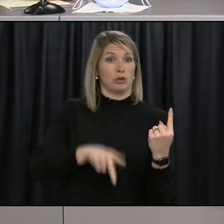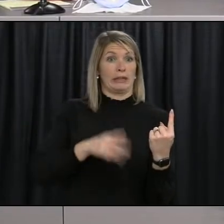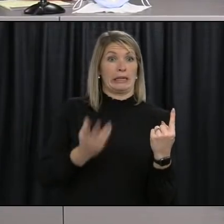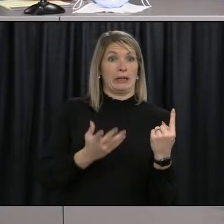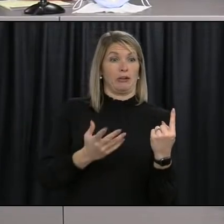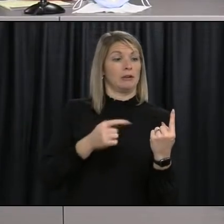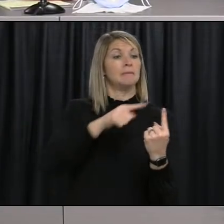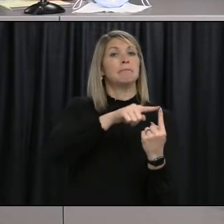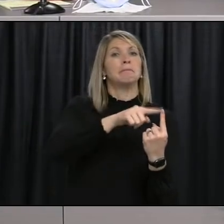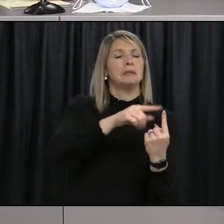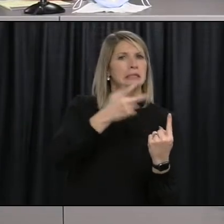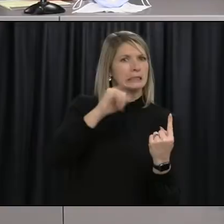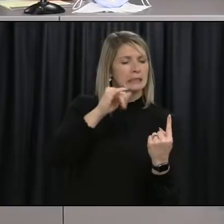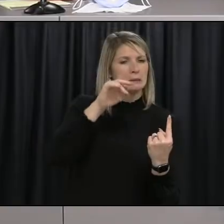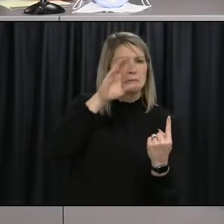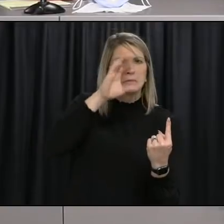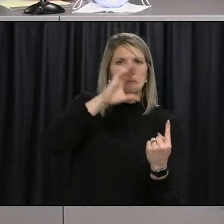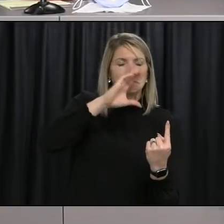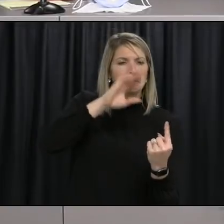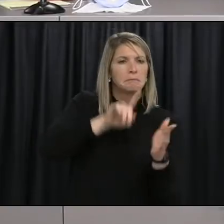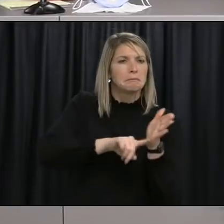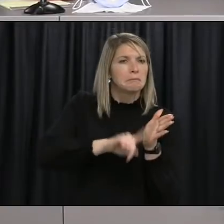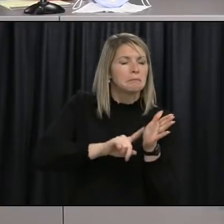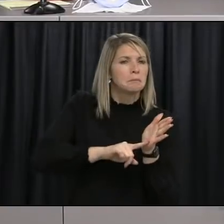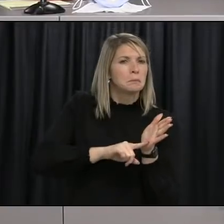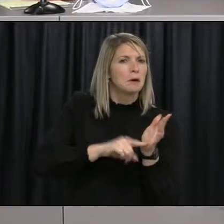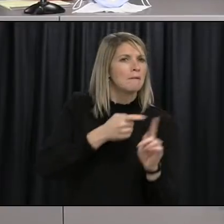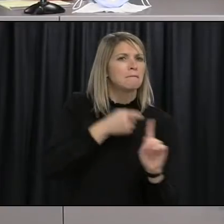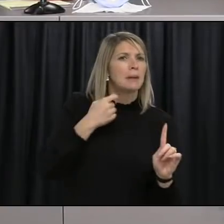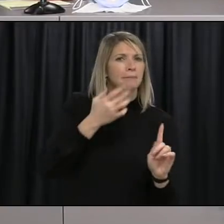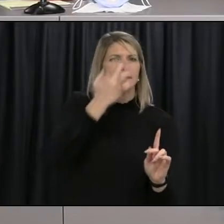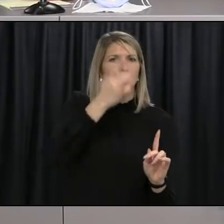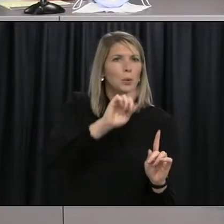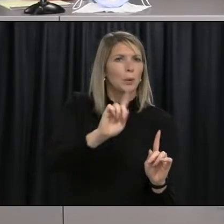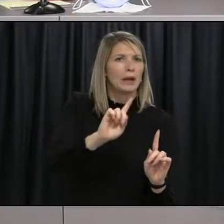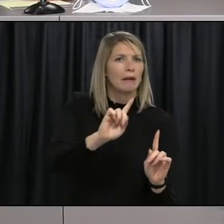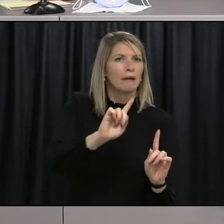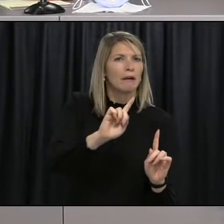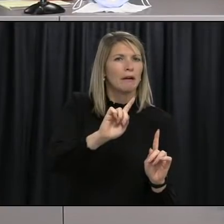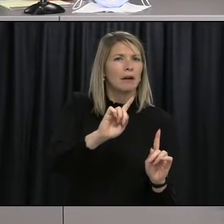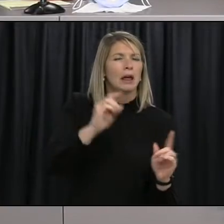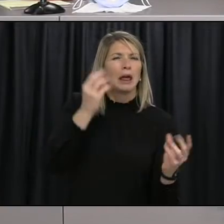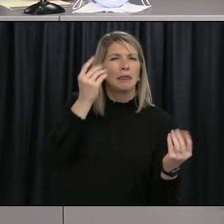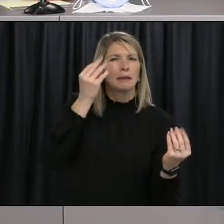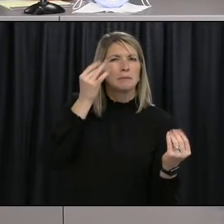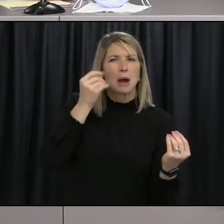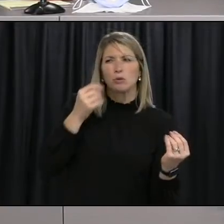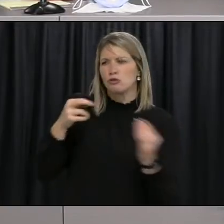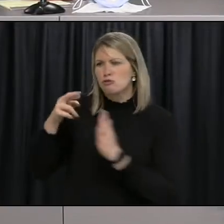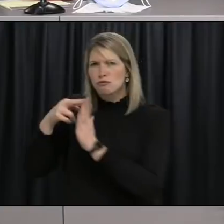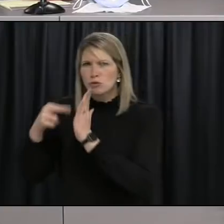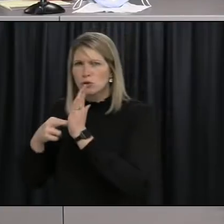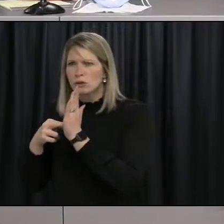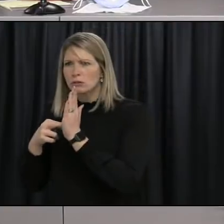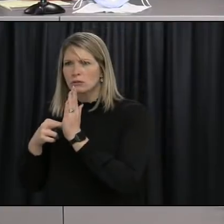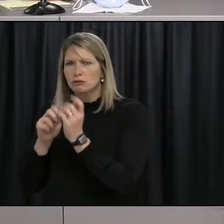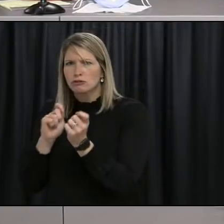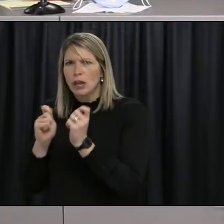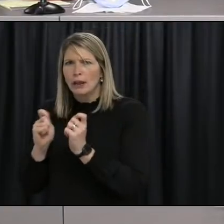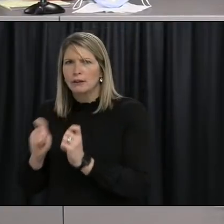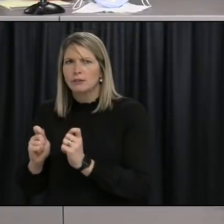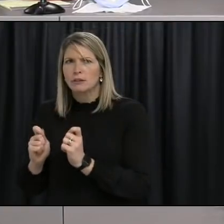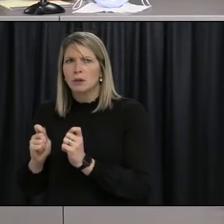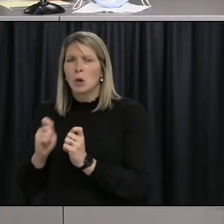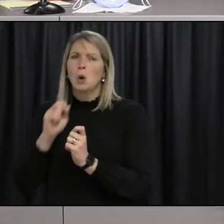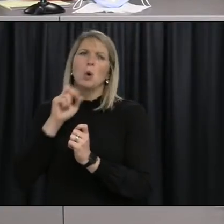transmission as well. And I'm wondering, what does this mean to us? Are we looking at tightening restrictions or perhaps even excluding